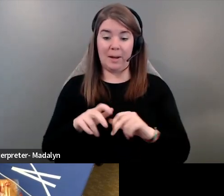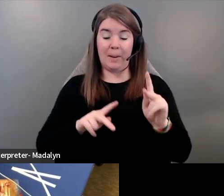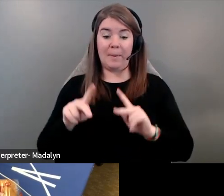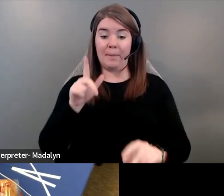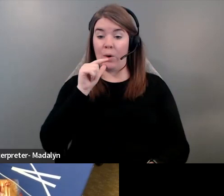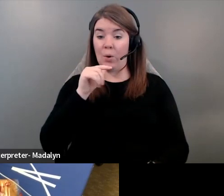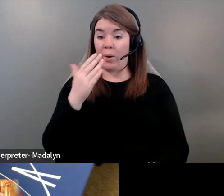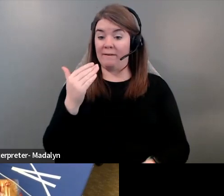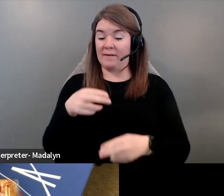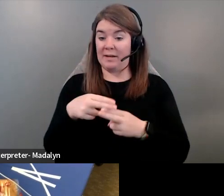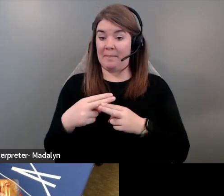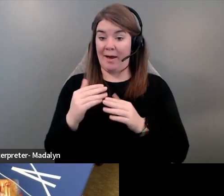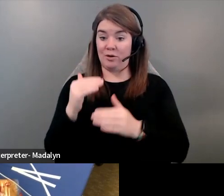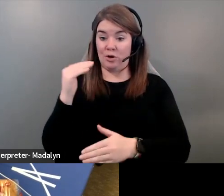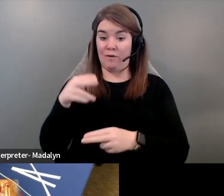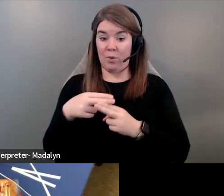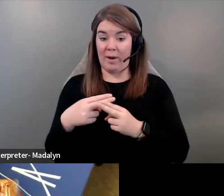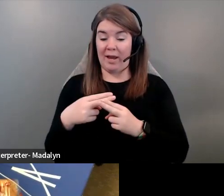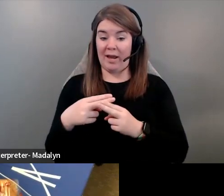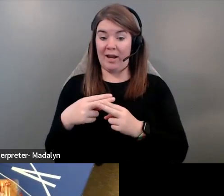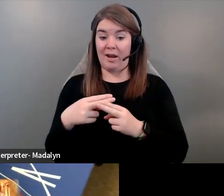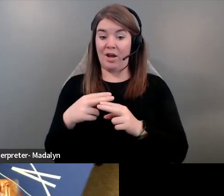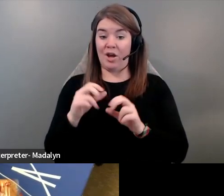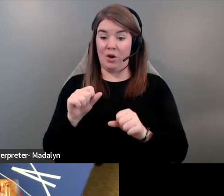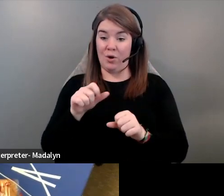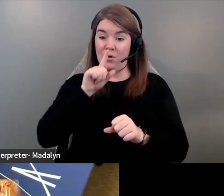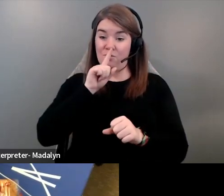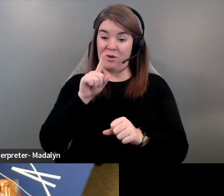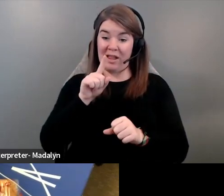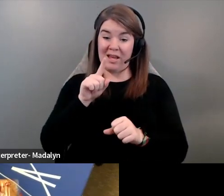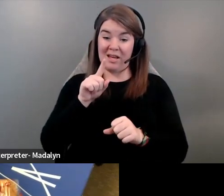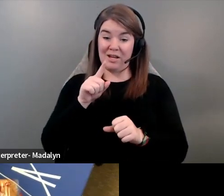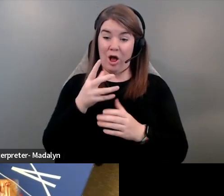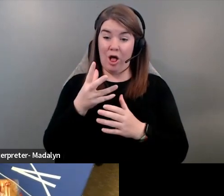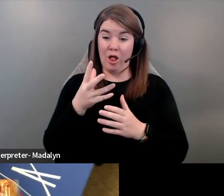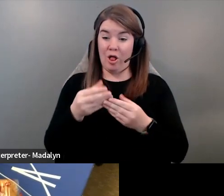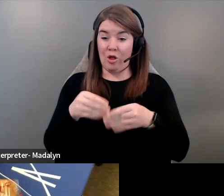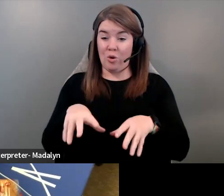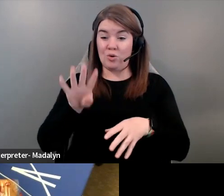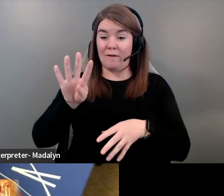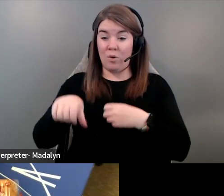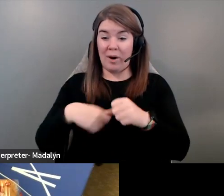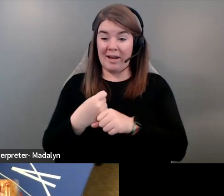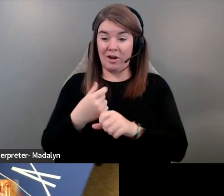pounds overweight can lose as much as 4 years off of their life. So it's kind of important to eat healthy